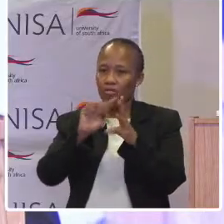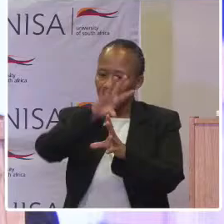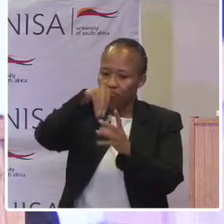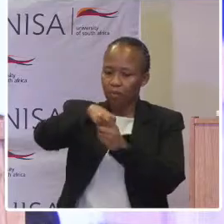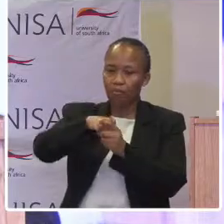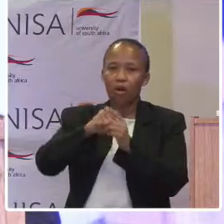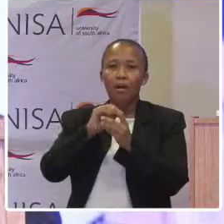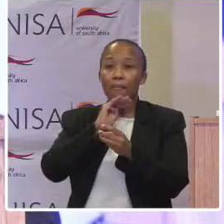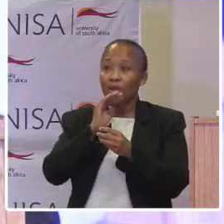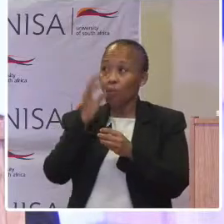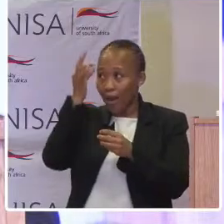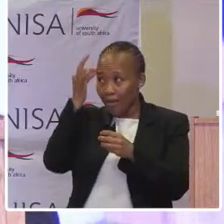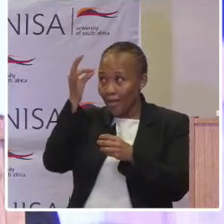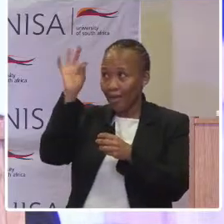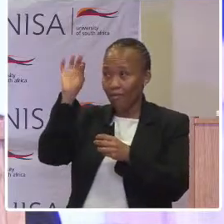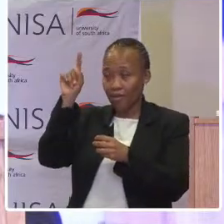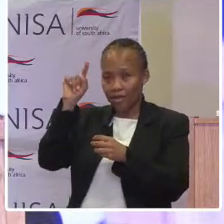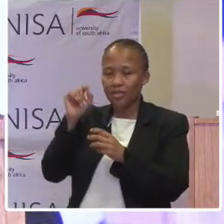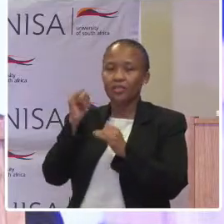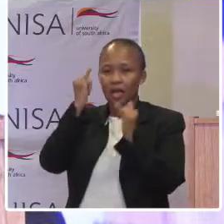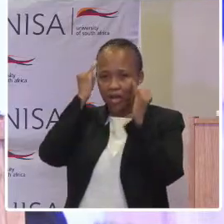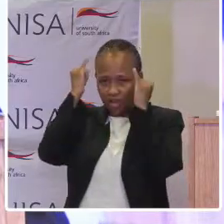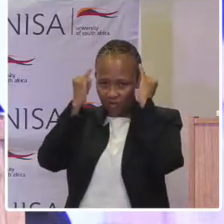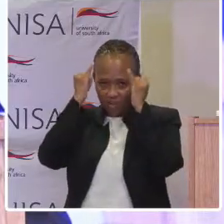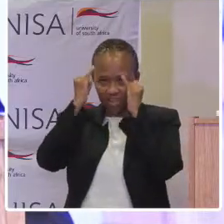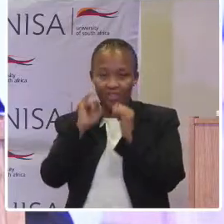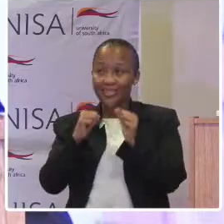through a government innovation compact.